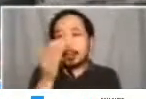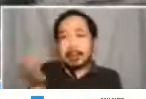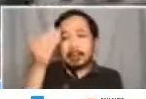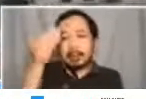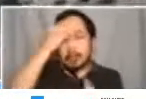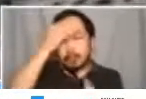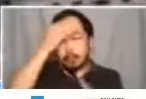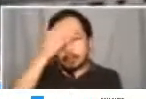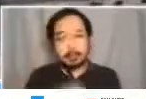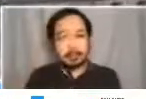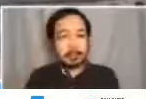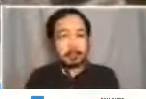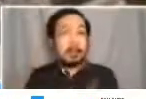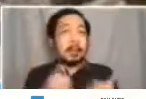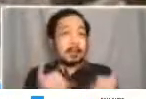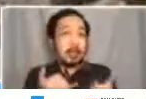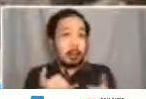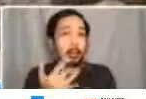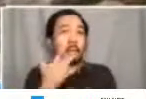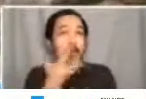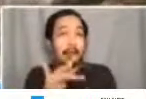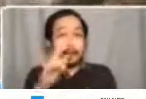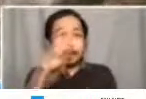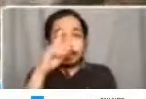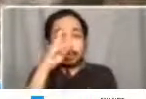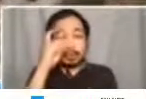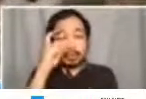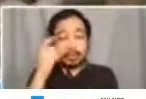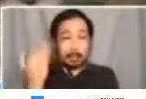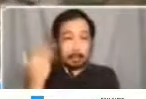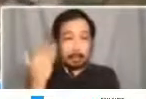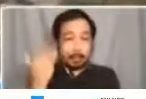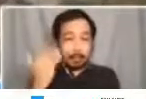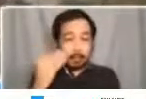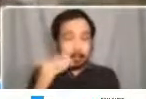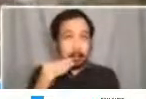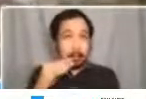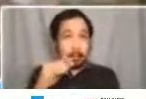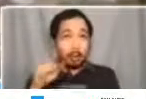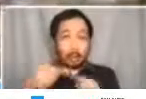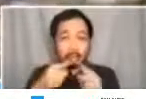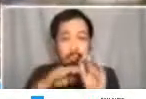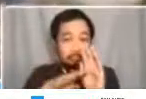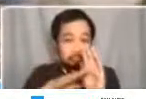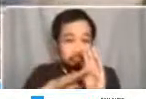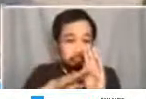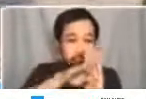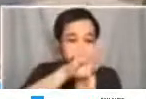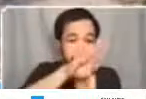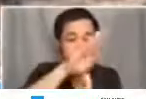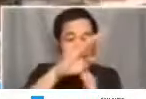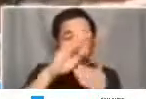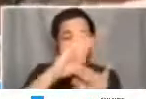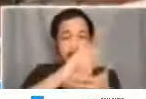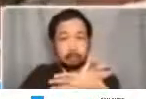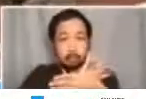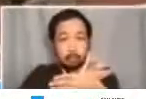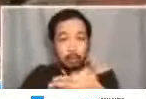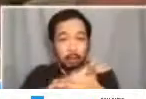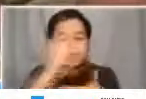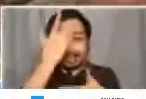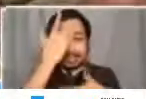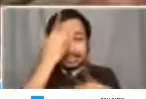labor attaché and our representatives from the Honorary Consulate in Casablanca. So